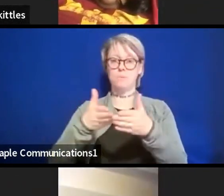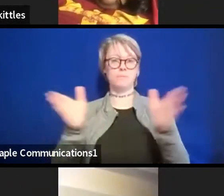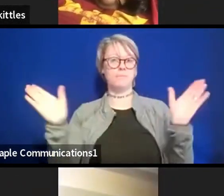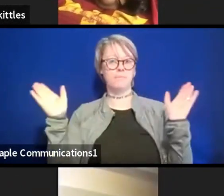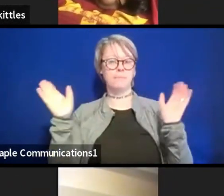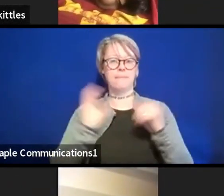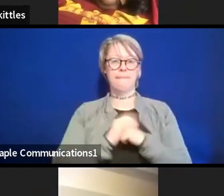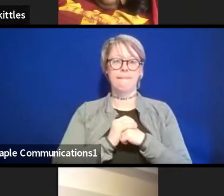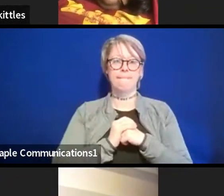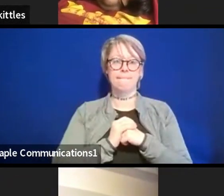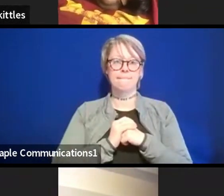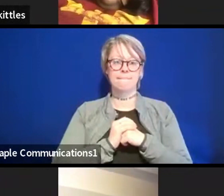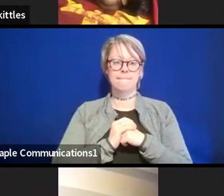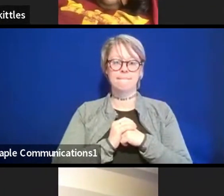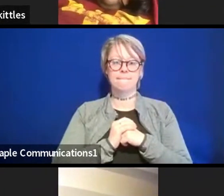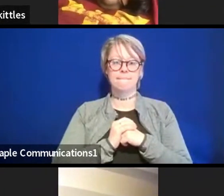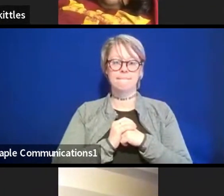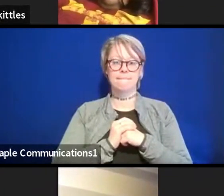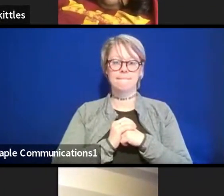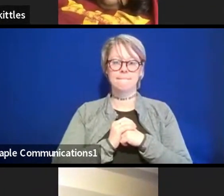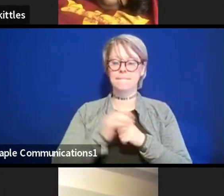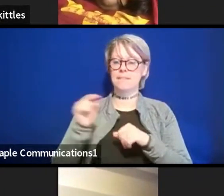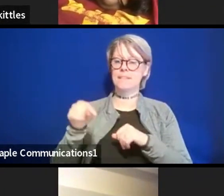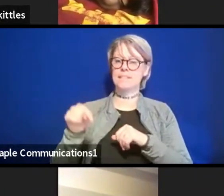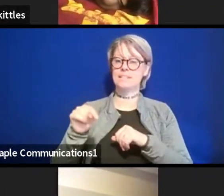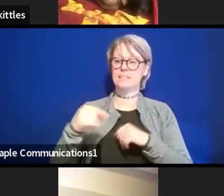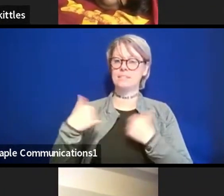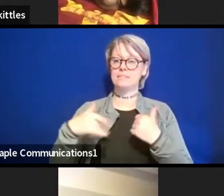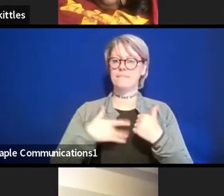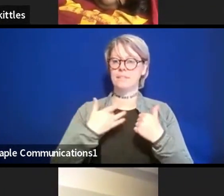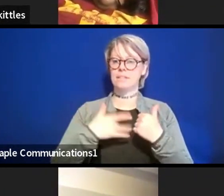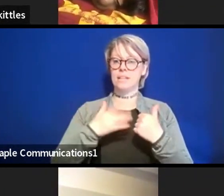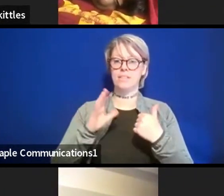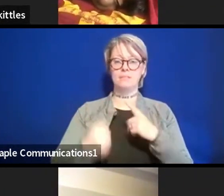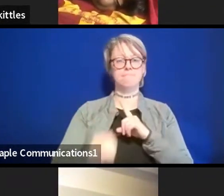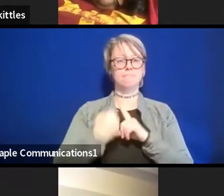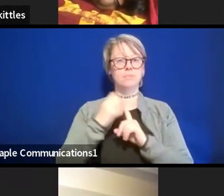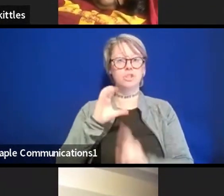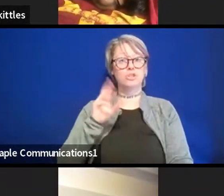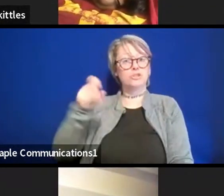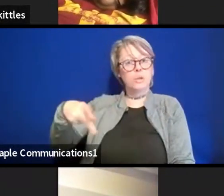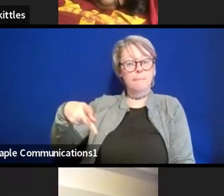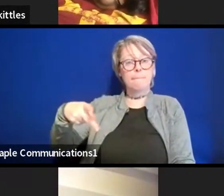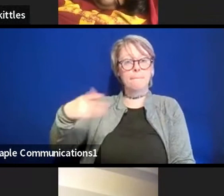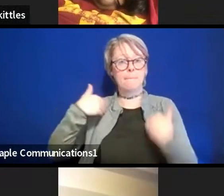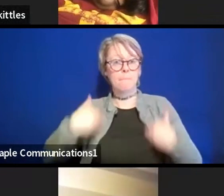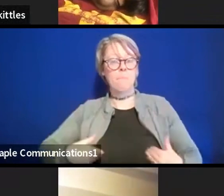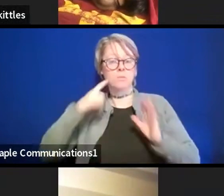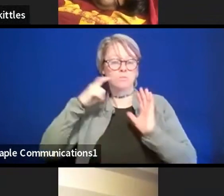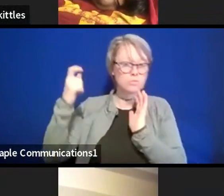And yeah, this prologue I feel like really speaks to CRIP embodiments and disabled